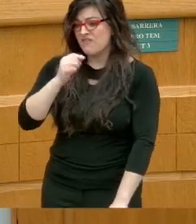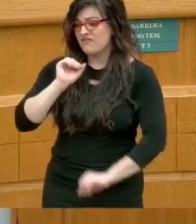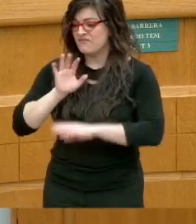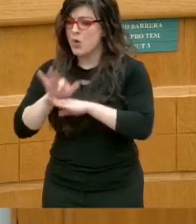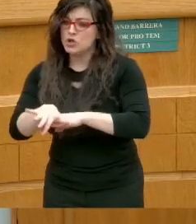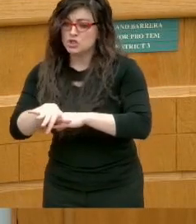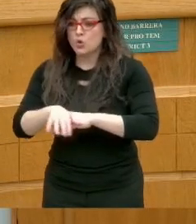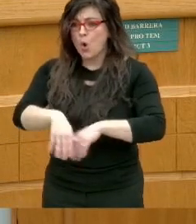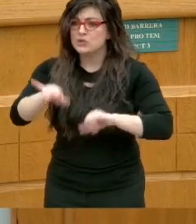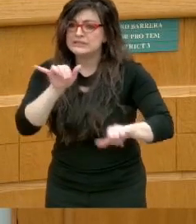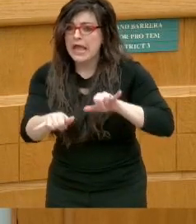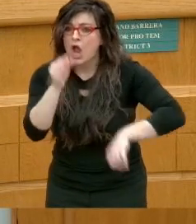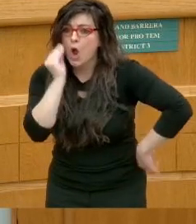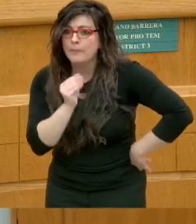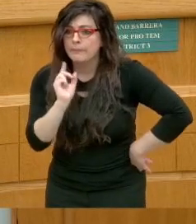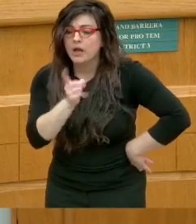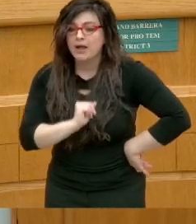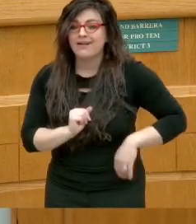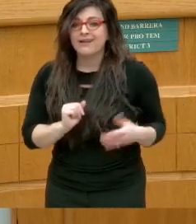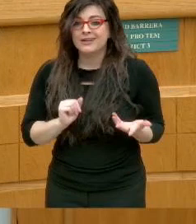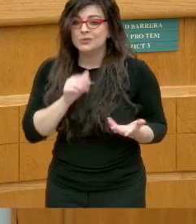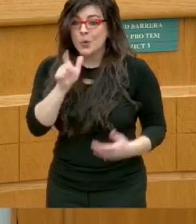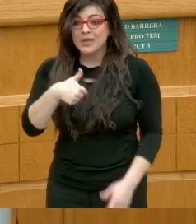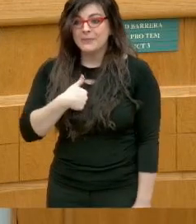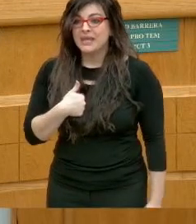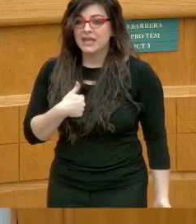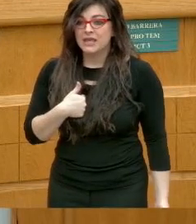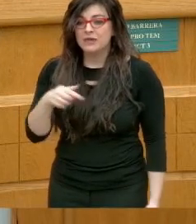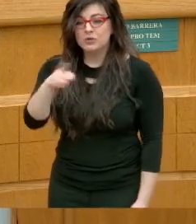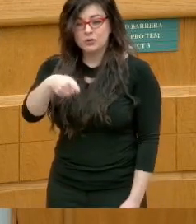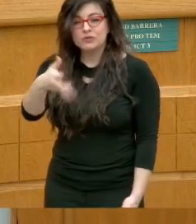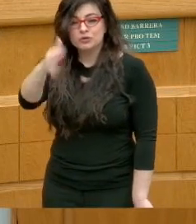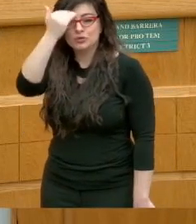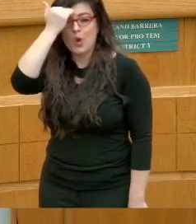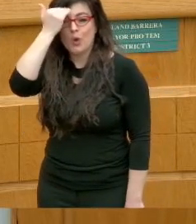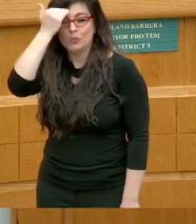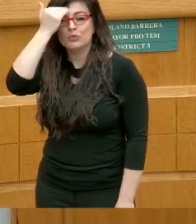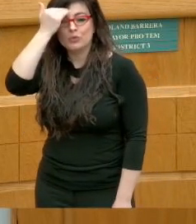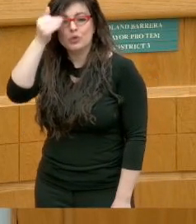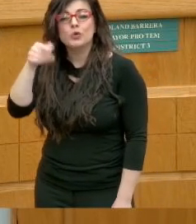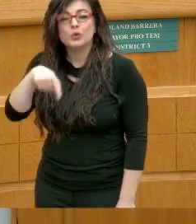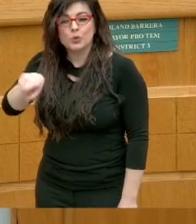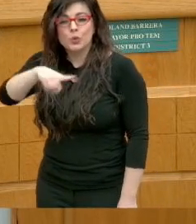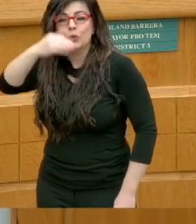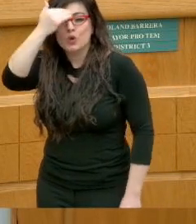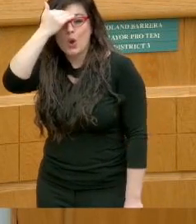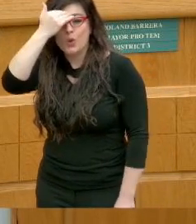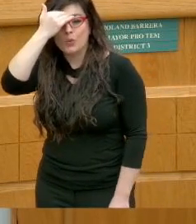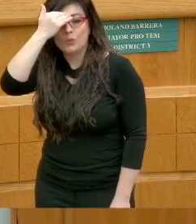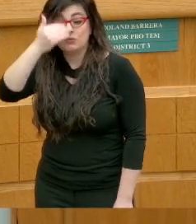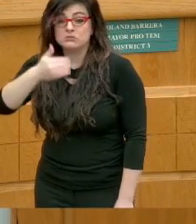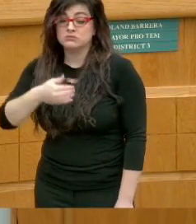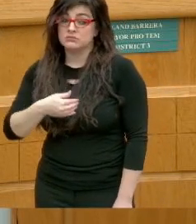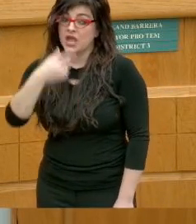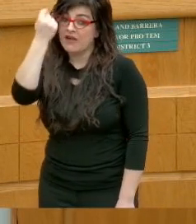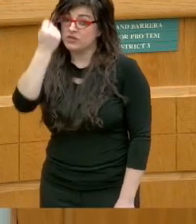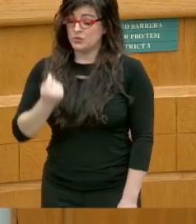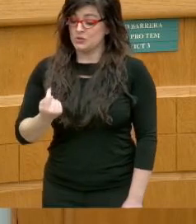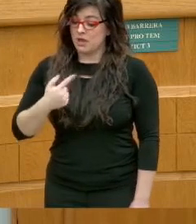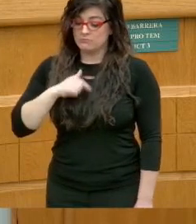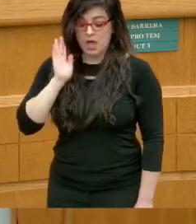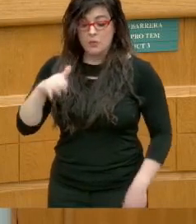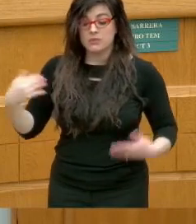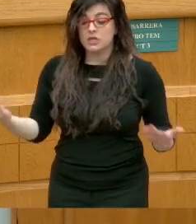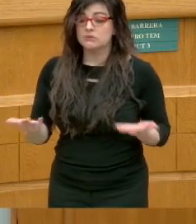know in your own mind is the right thing to do. But by God, I'm going to remind you of it every Tuesday and